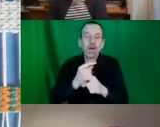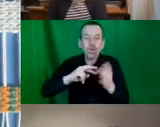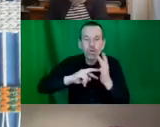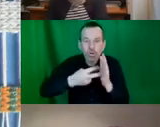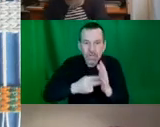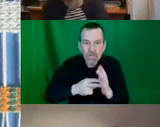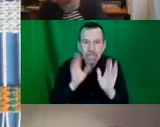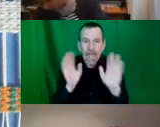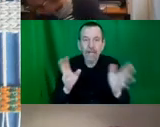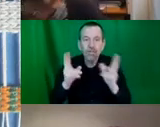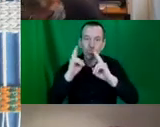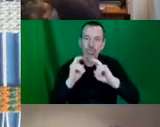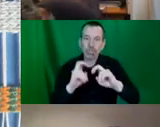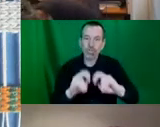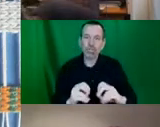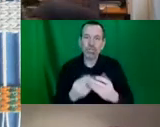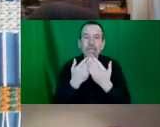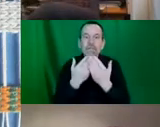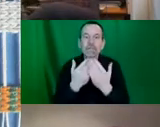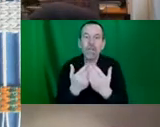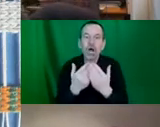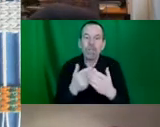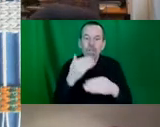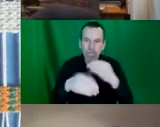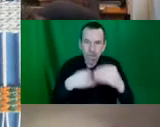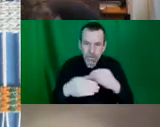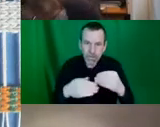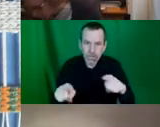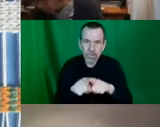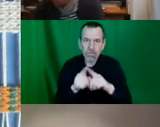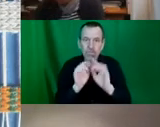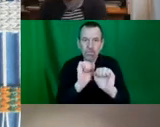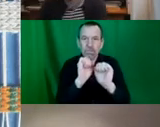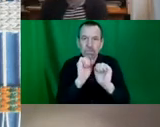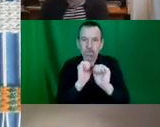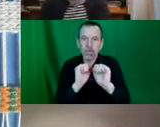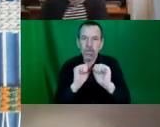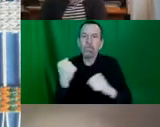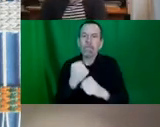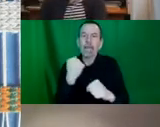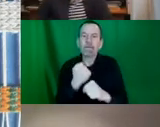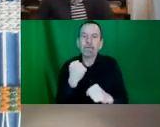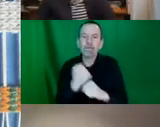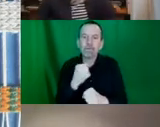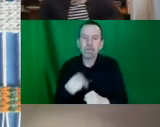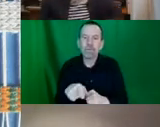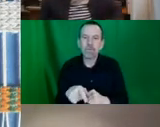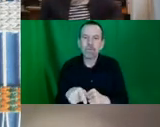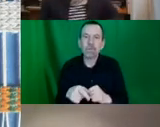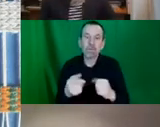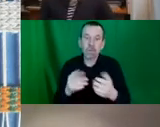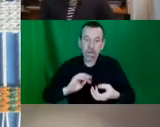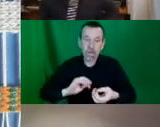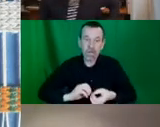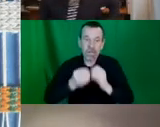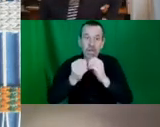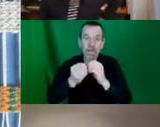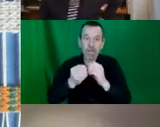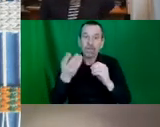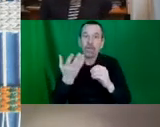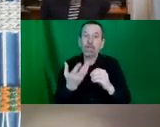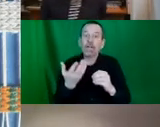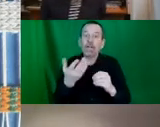structure, documentation and succinct collation. Prior to treatment, I researched the Islamic Codex and its context within Eastern and